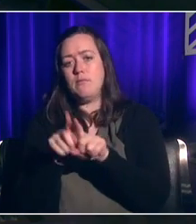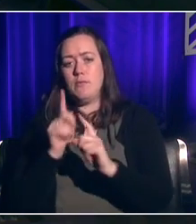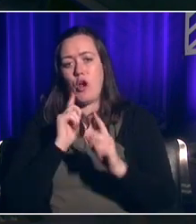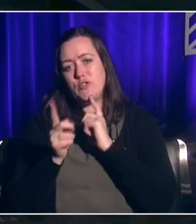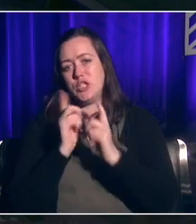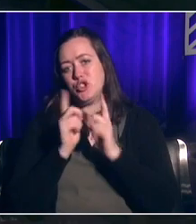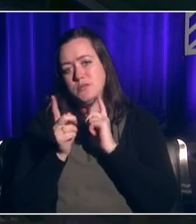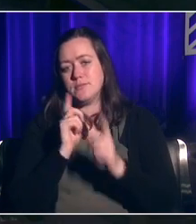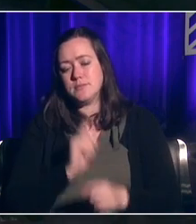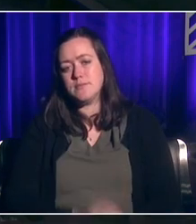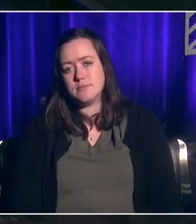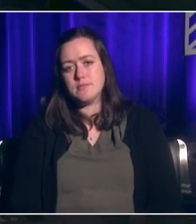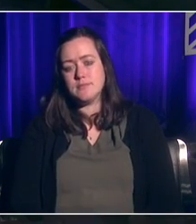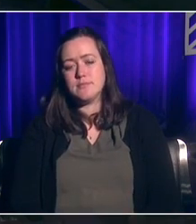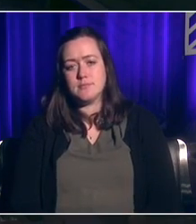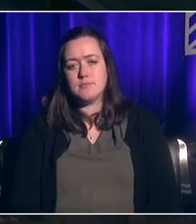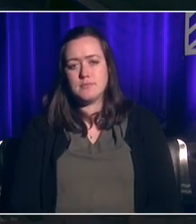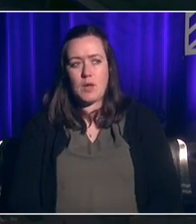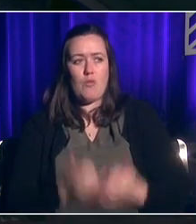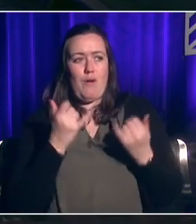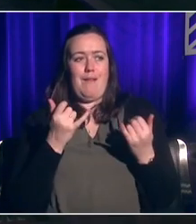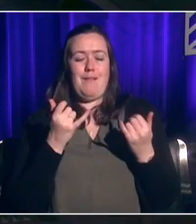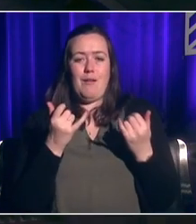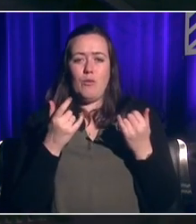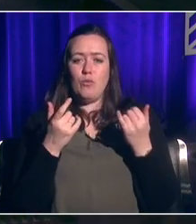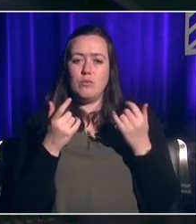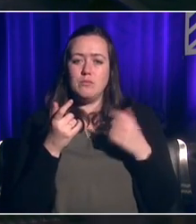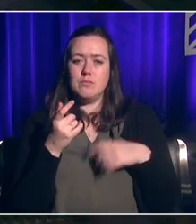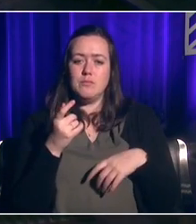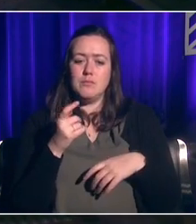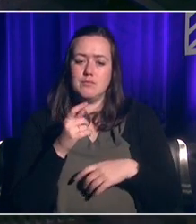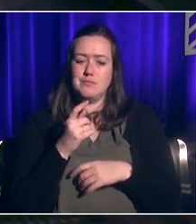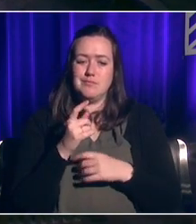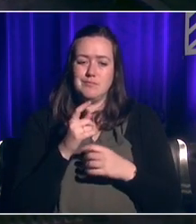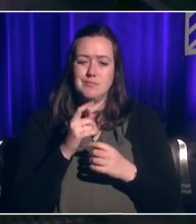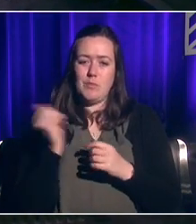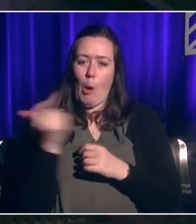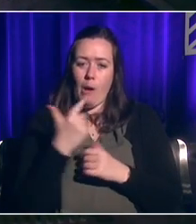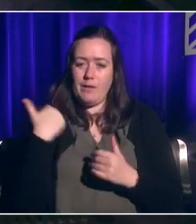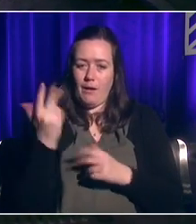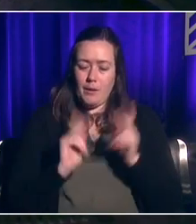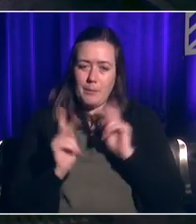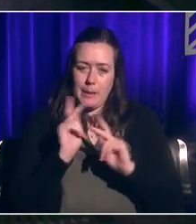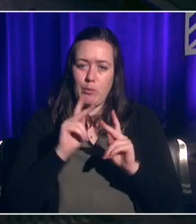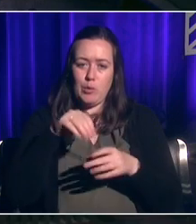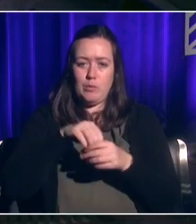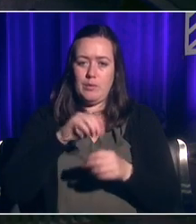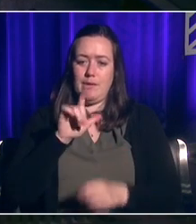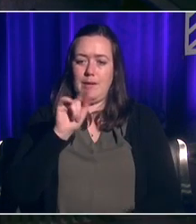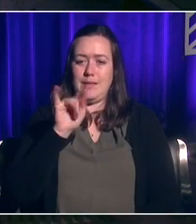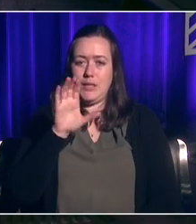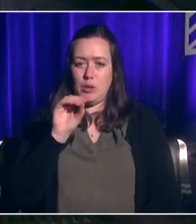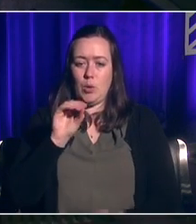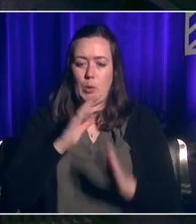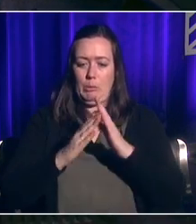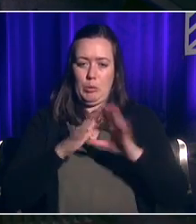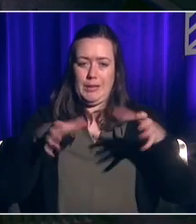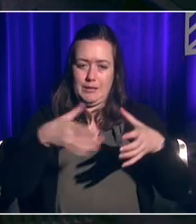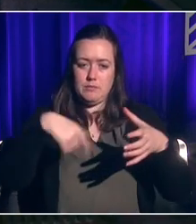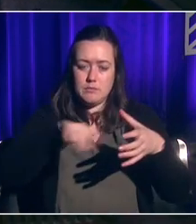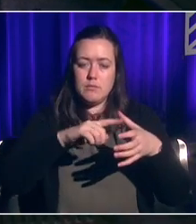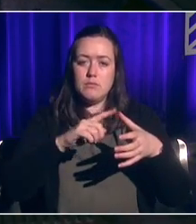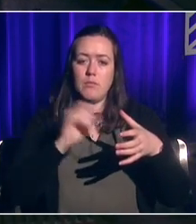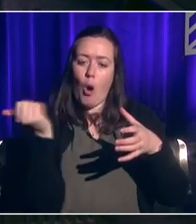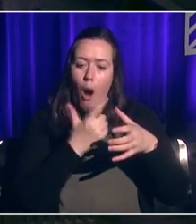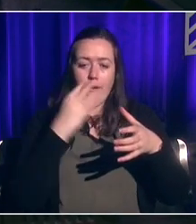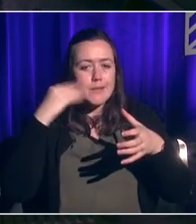There is not one young person right now within the Latino community that is either getting racially profiled.